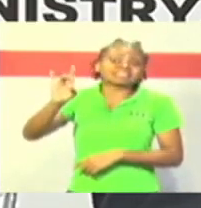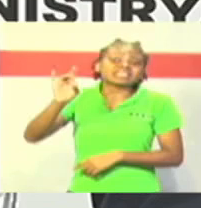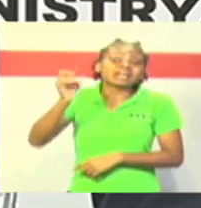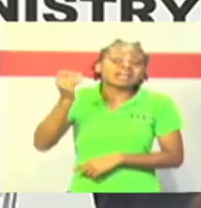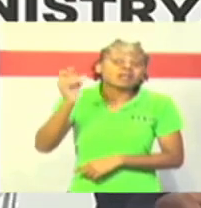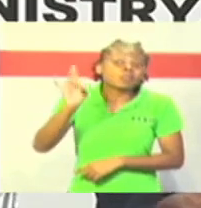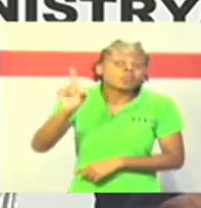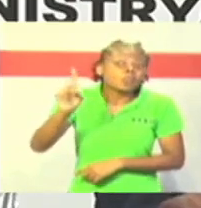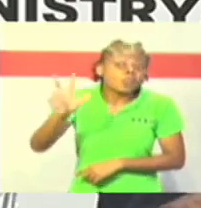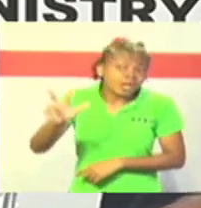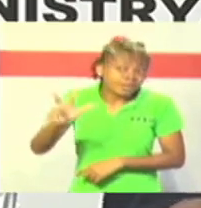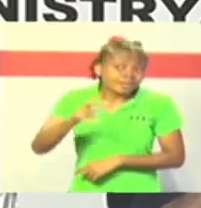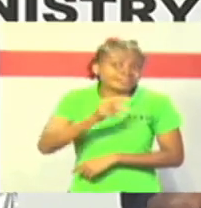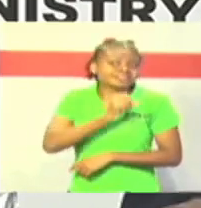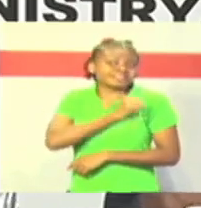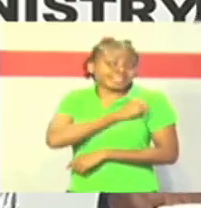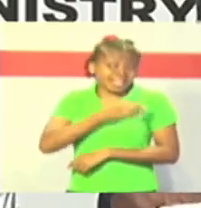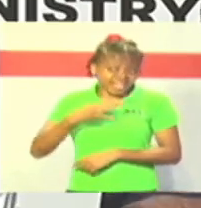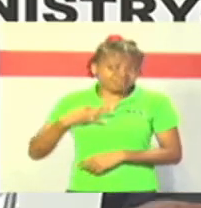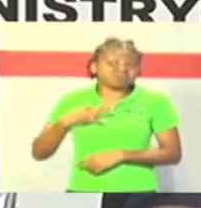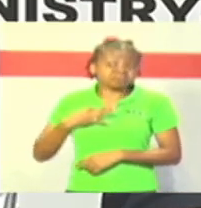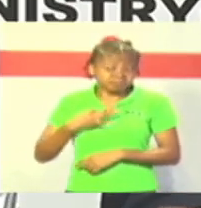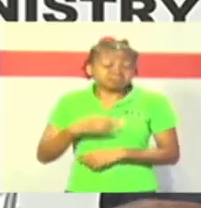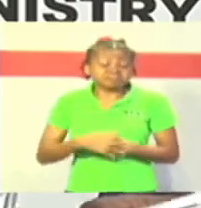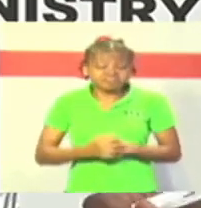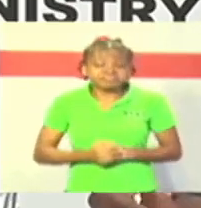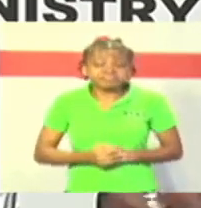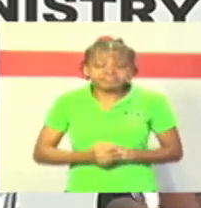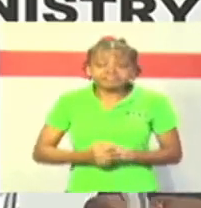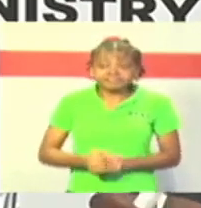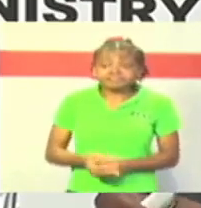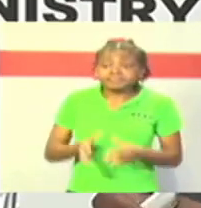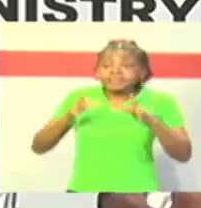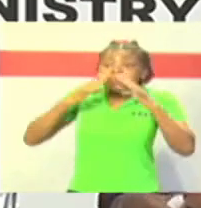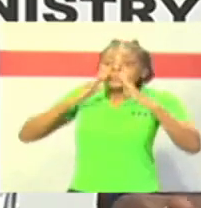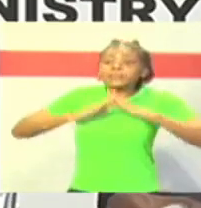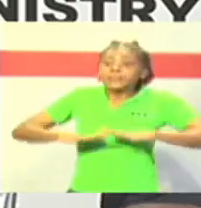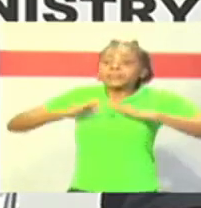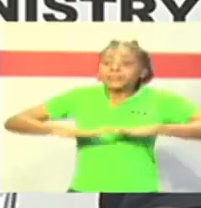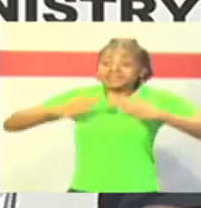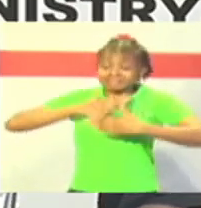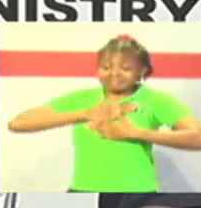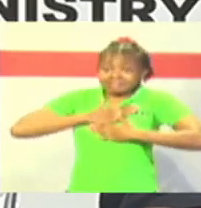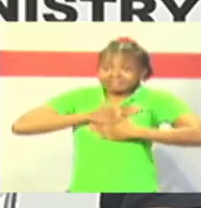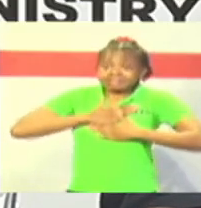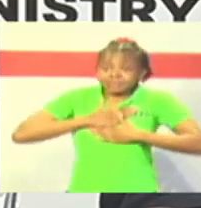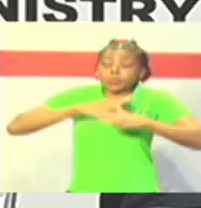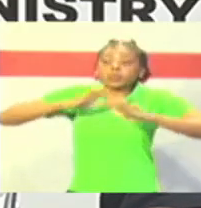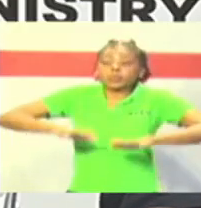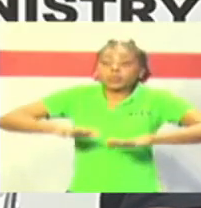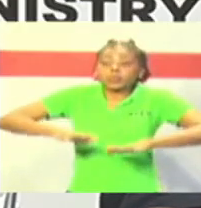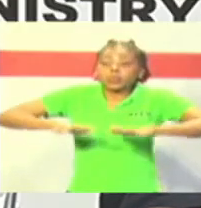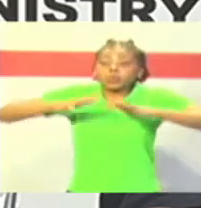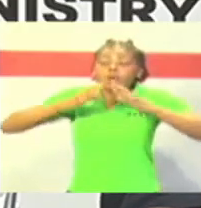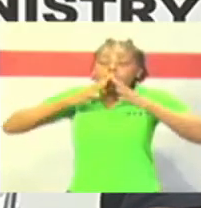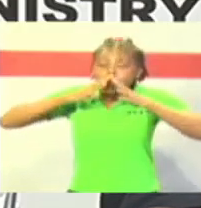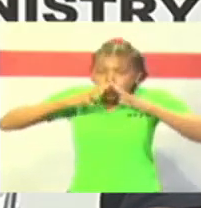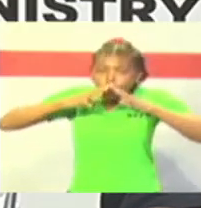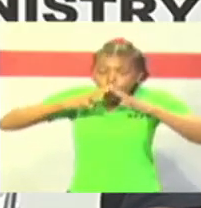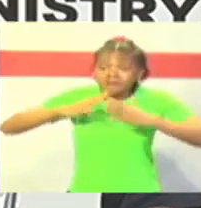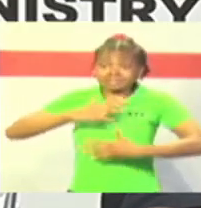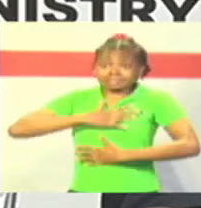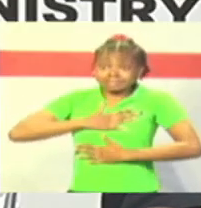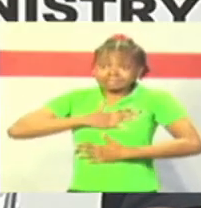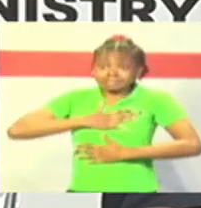4,813 members of staff. For CPR or cardiopulmonary resuscitation, and this is for all PCAs or patient